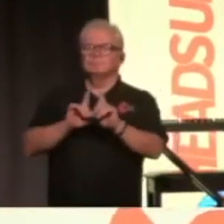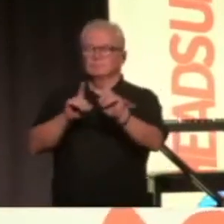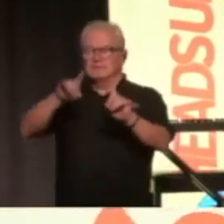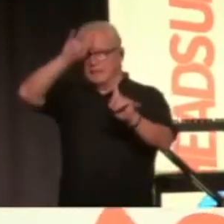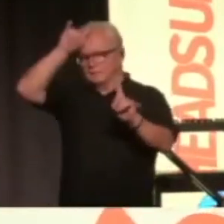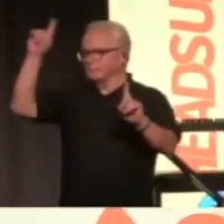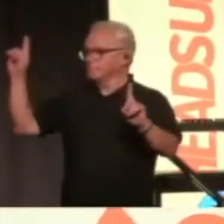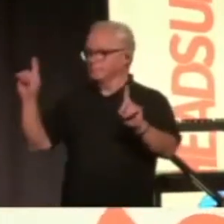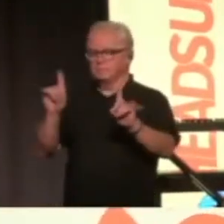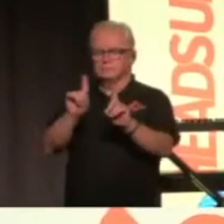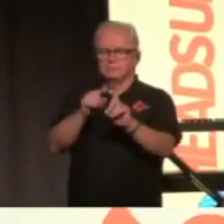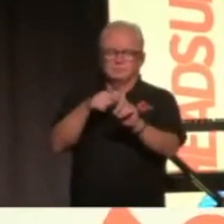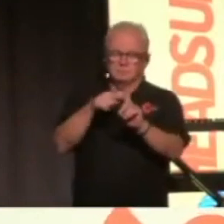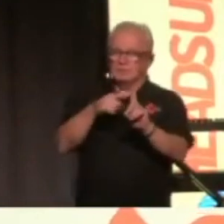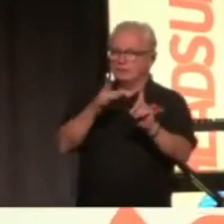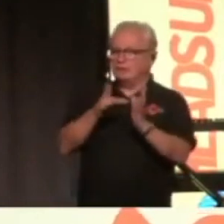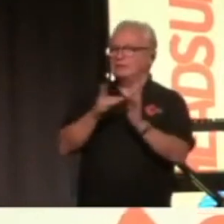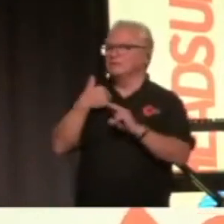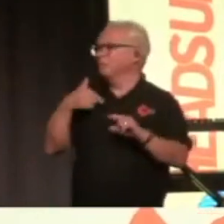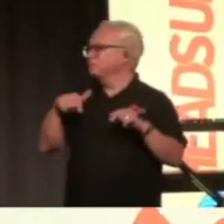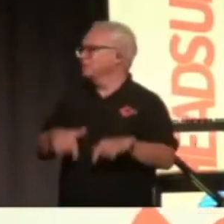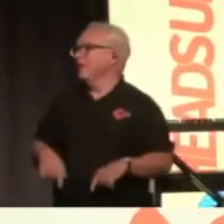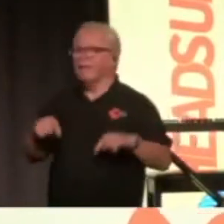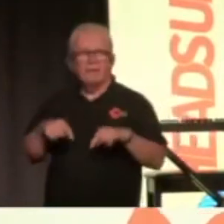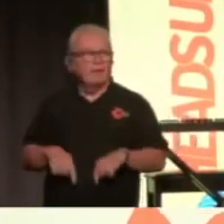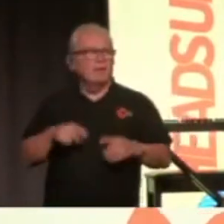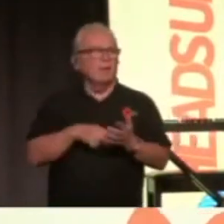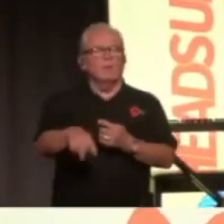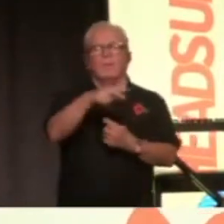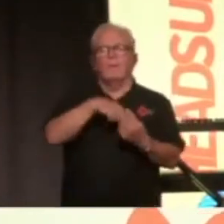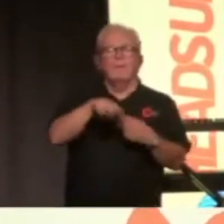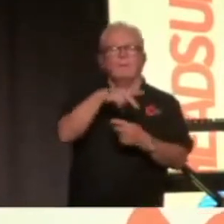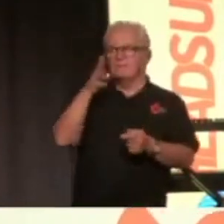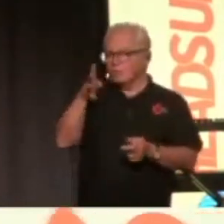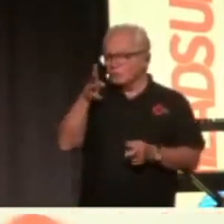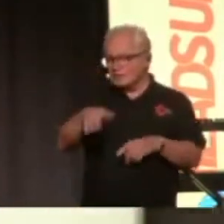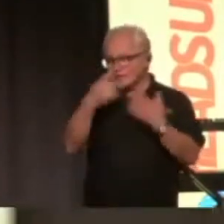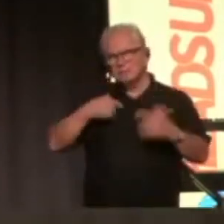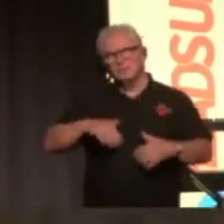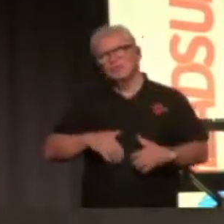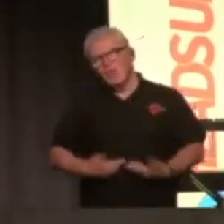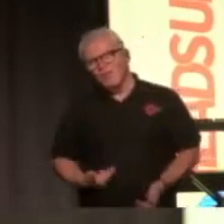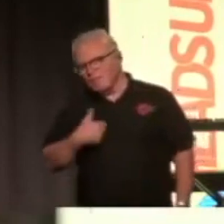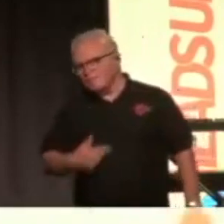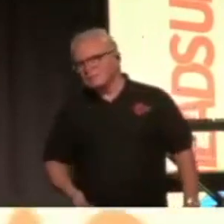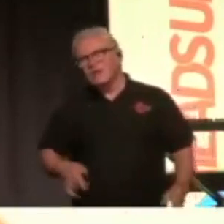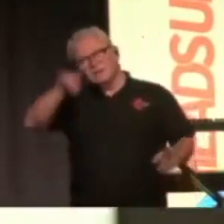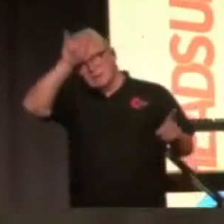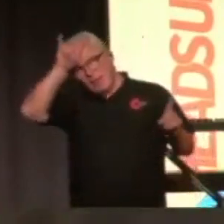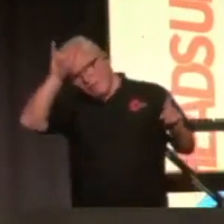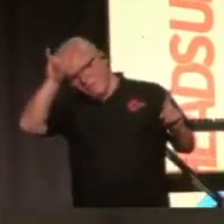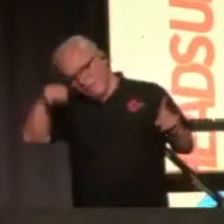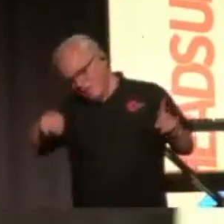oh, I've been here 40 days. I'm starving. Devil, would you just not let me? Can I not just turn that